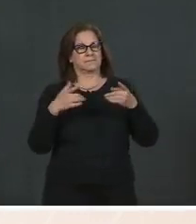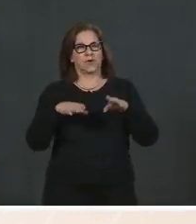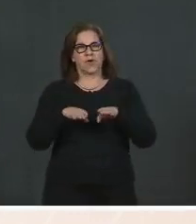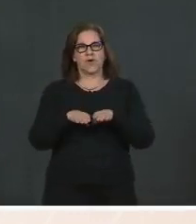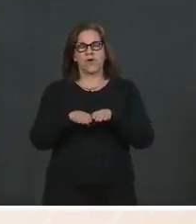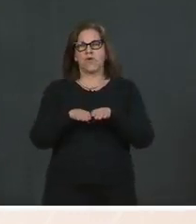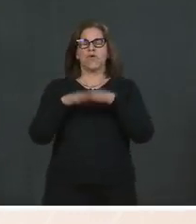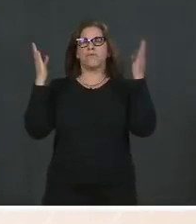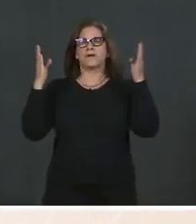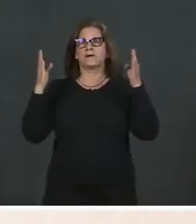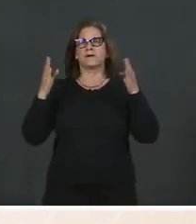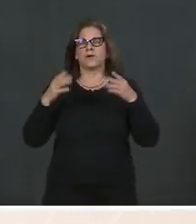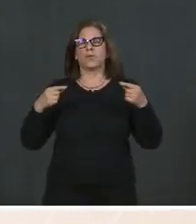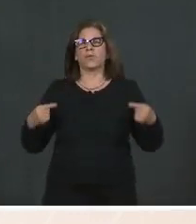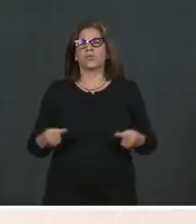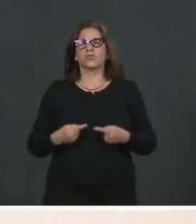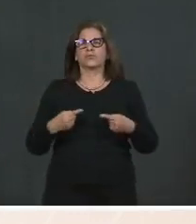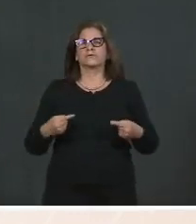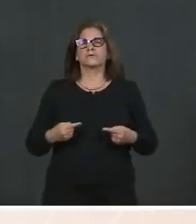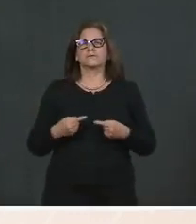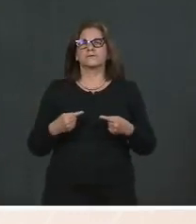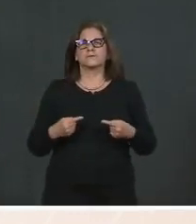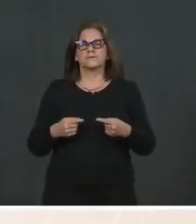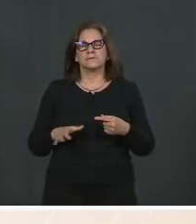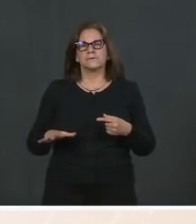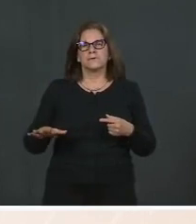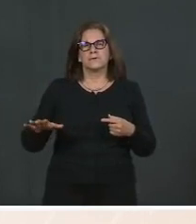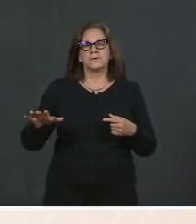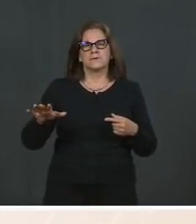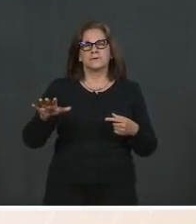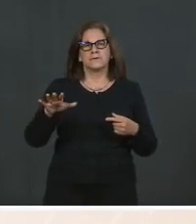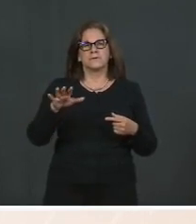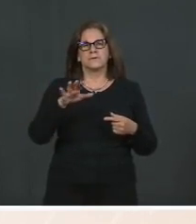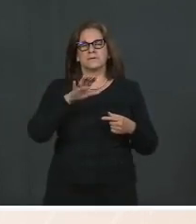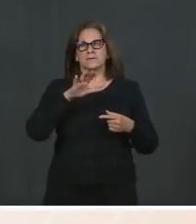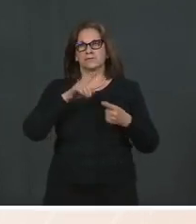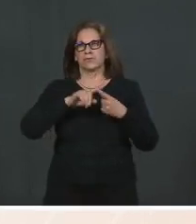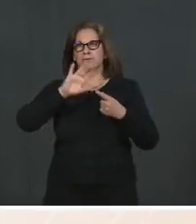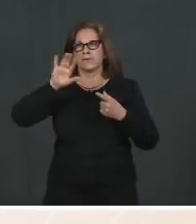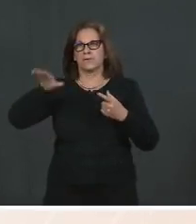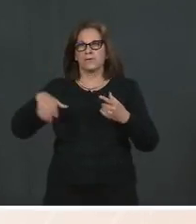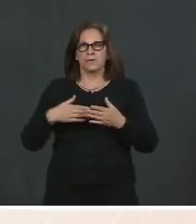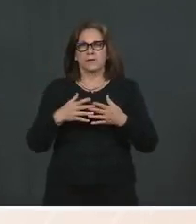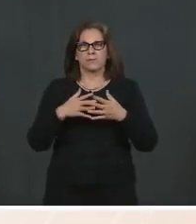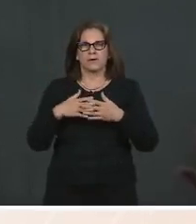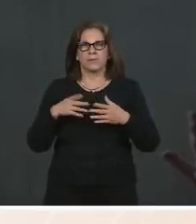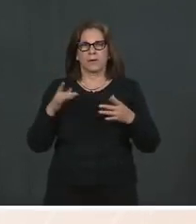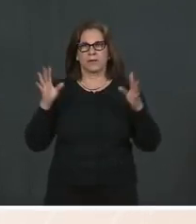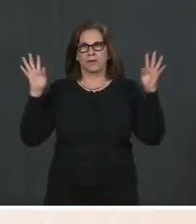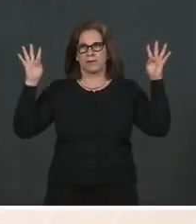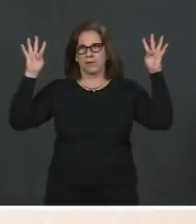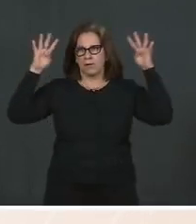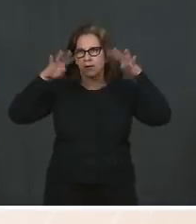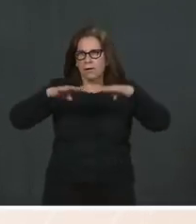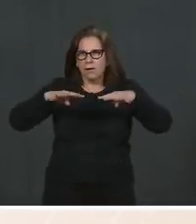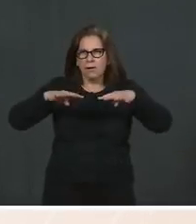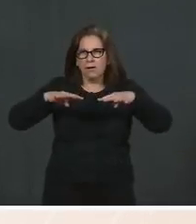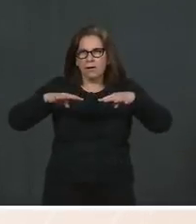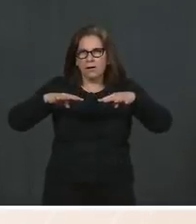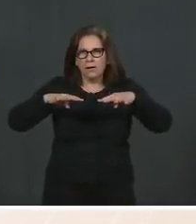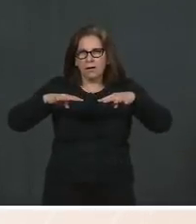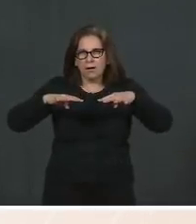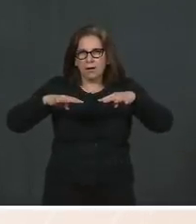the American public, and it really brought to light for a lot of people in this country just the kind of